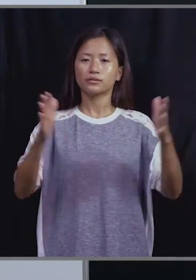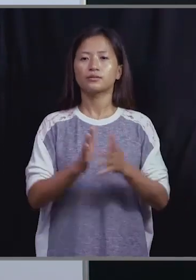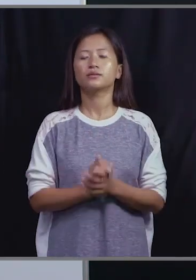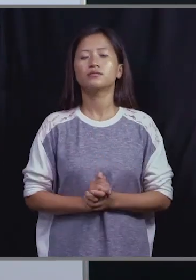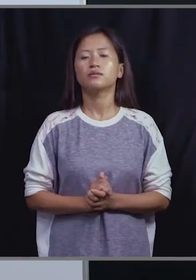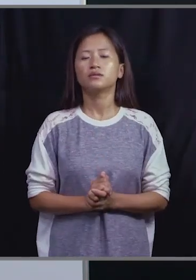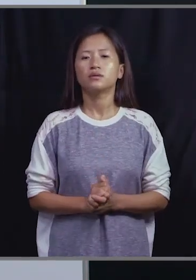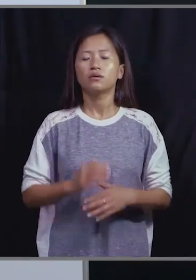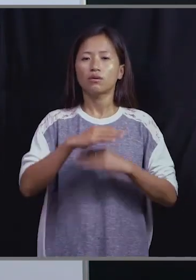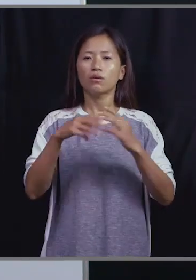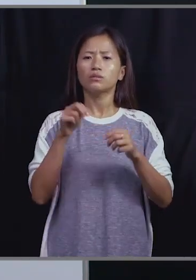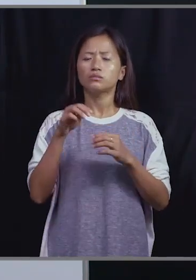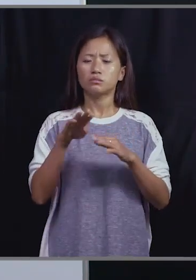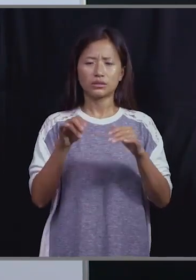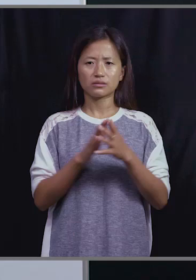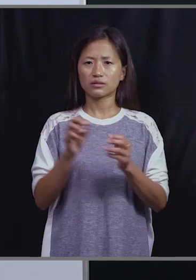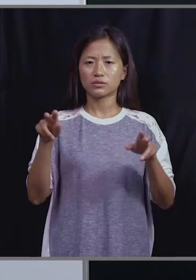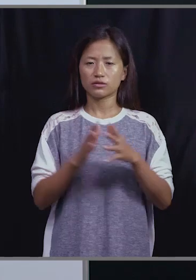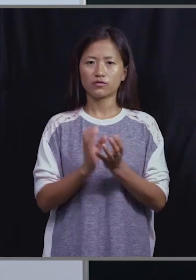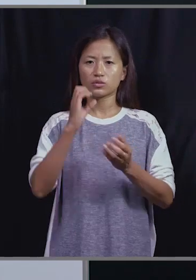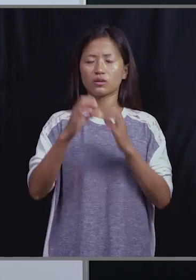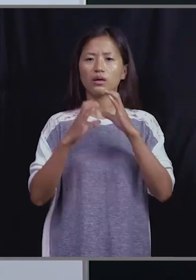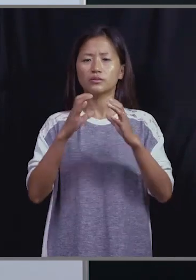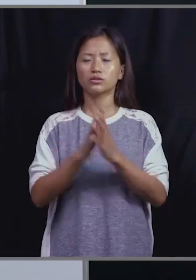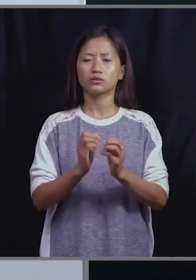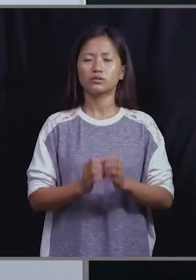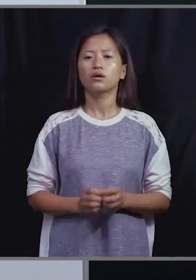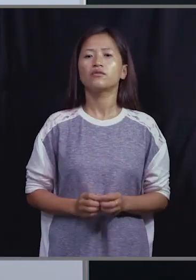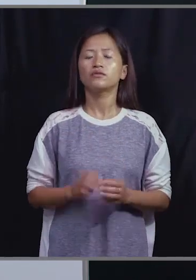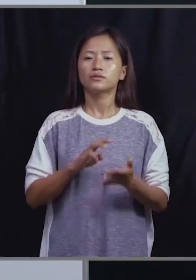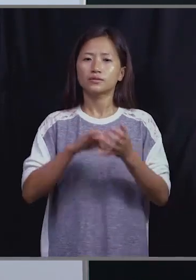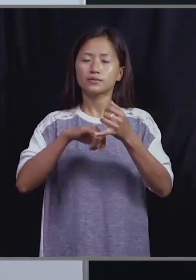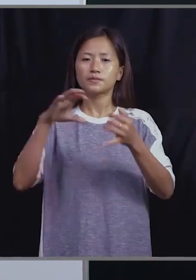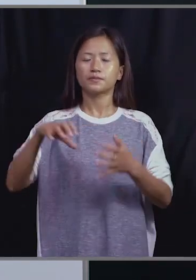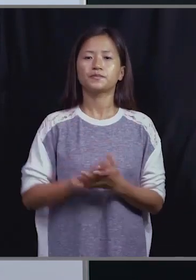right? All means of communication was controlled by the state. Again,